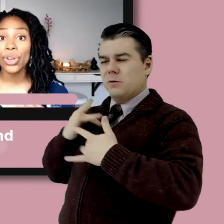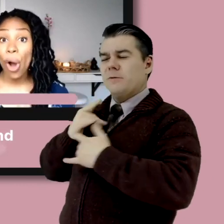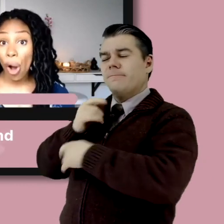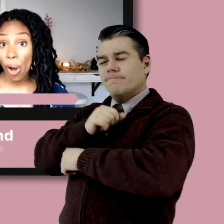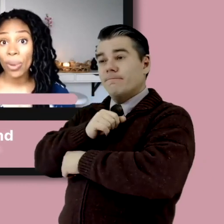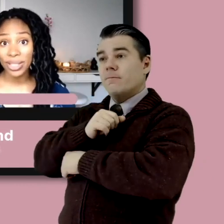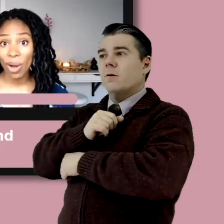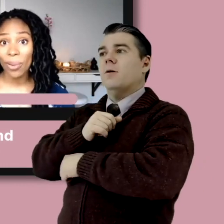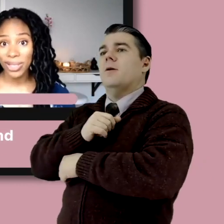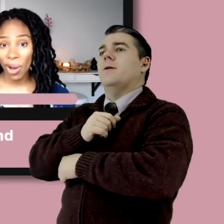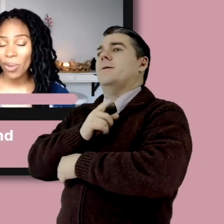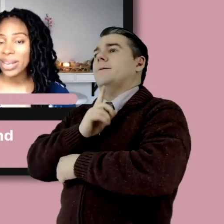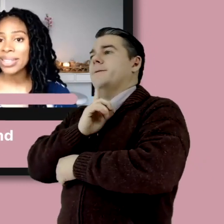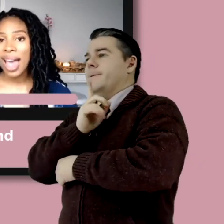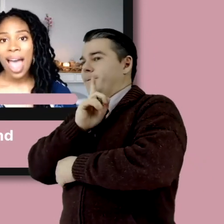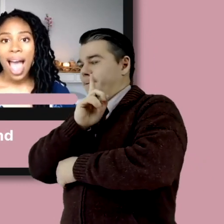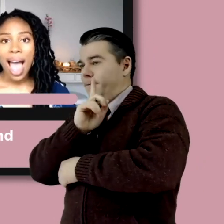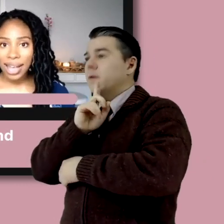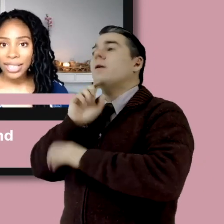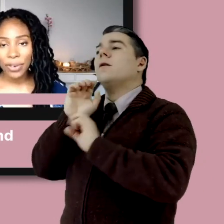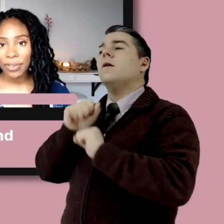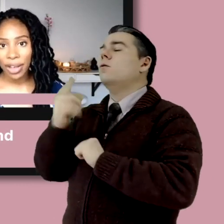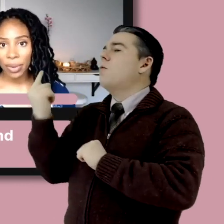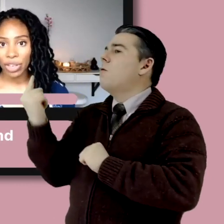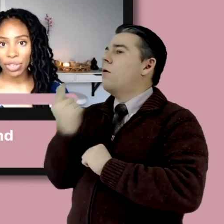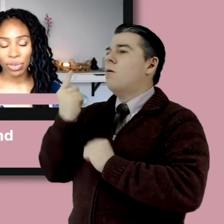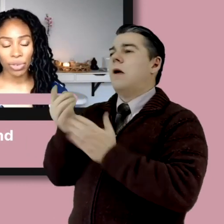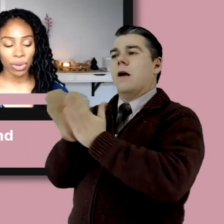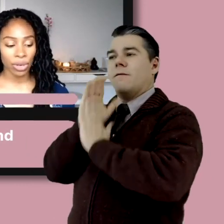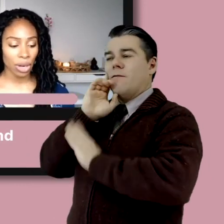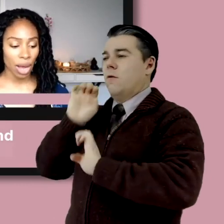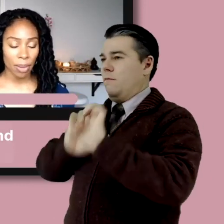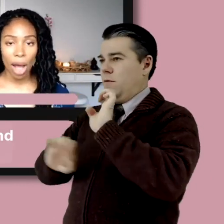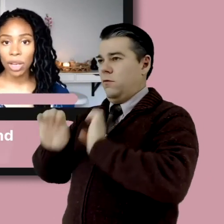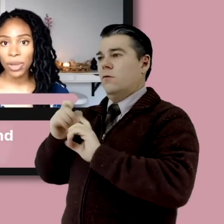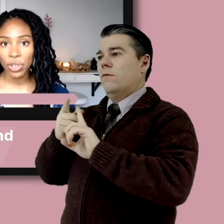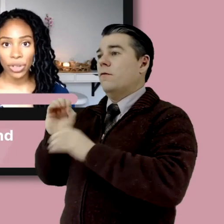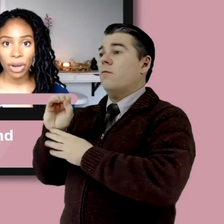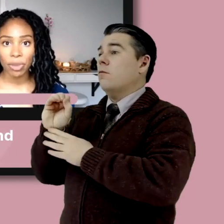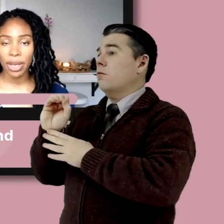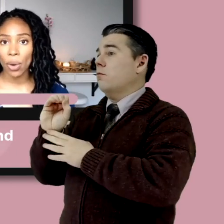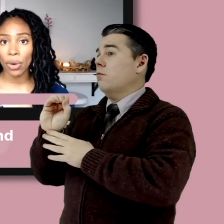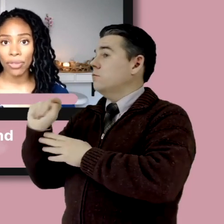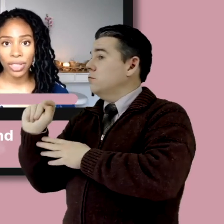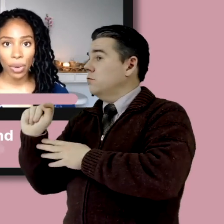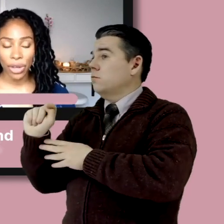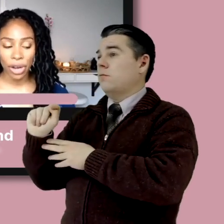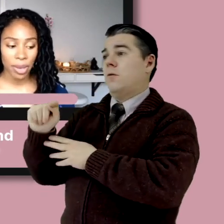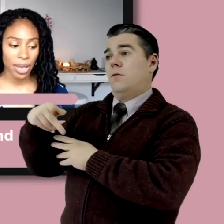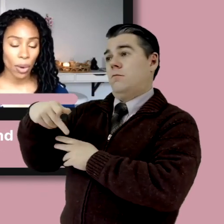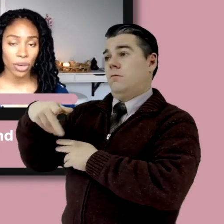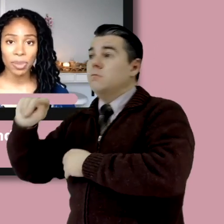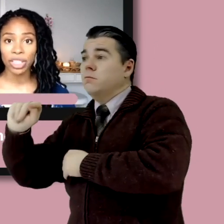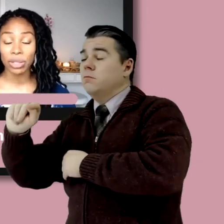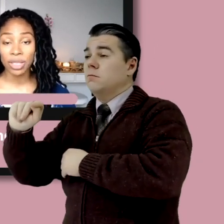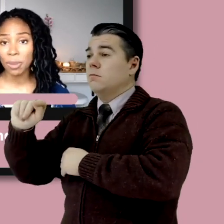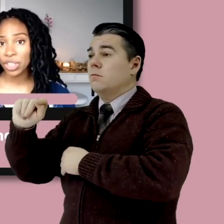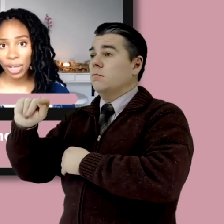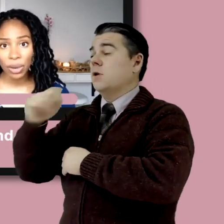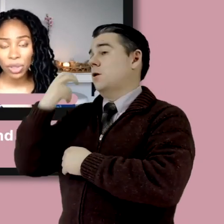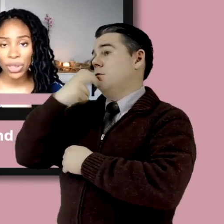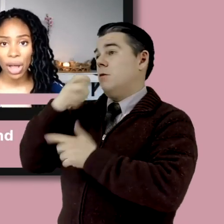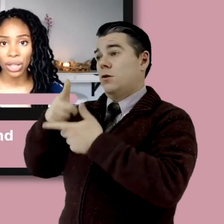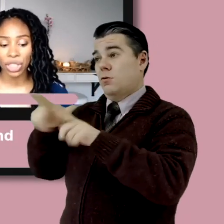concern, you can always, always, always ask for an evaluation for occupational therapy or physical therapy or